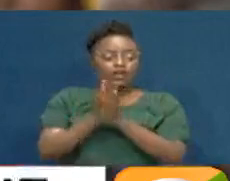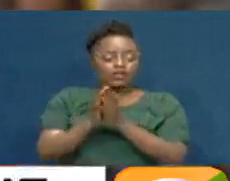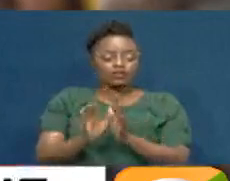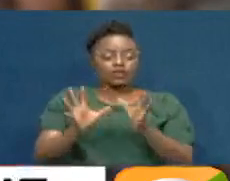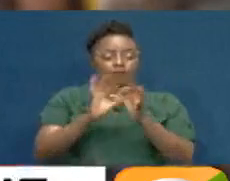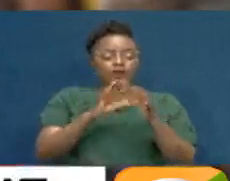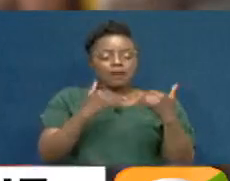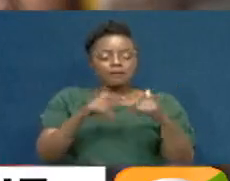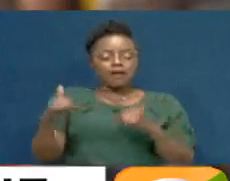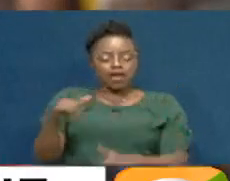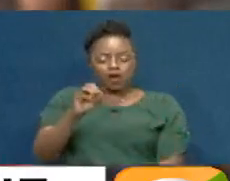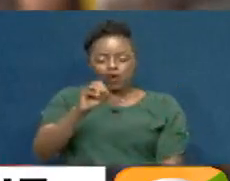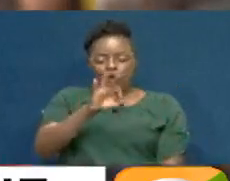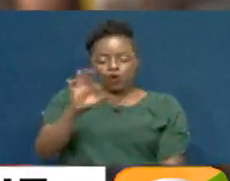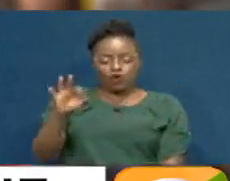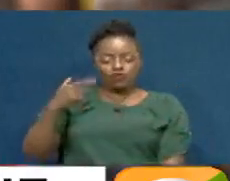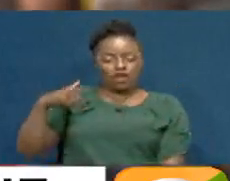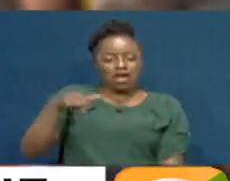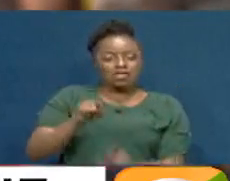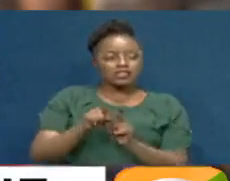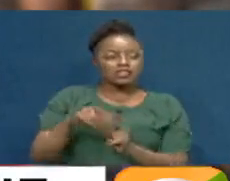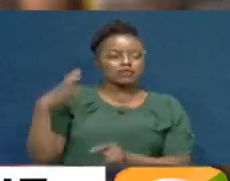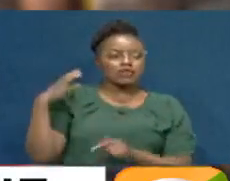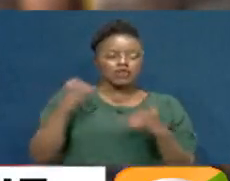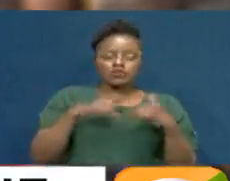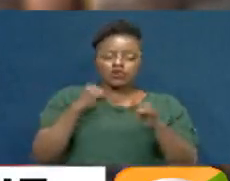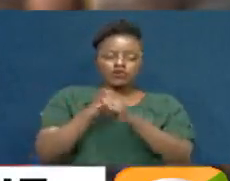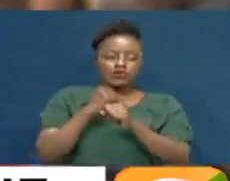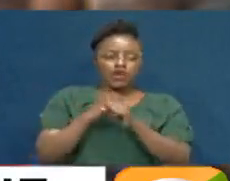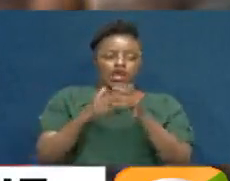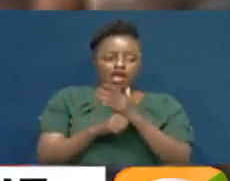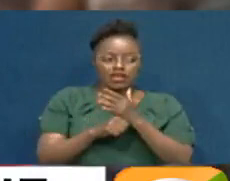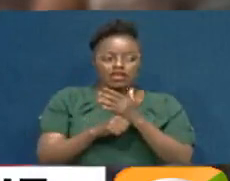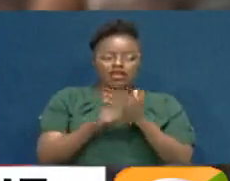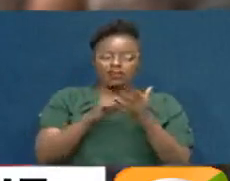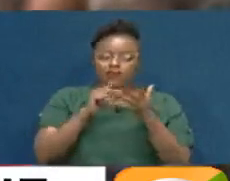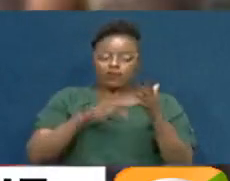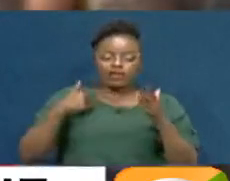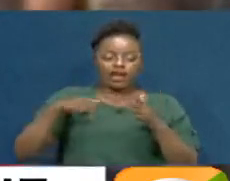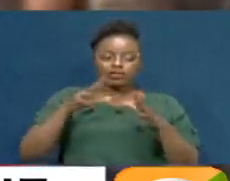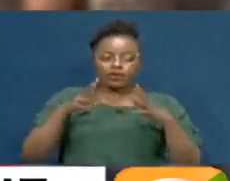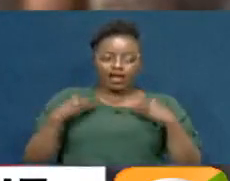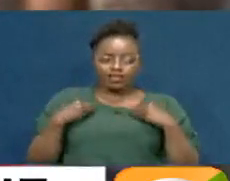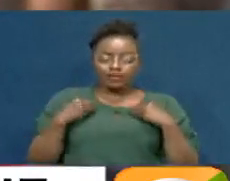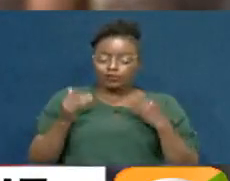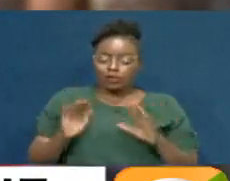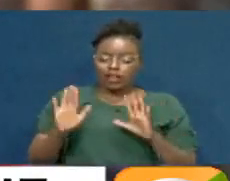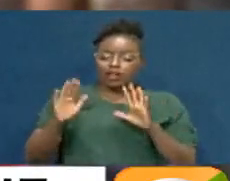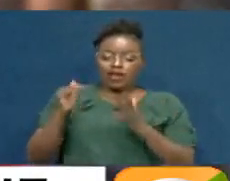playoffs. Na sisi kama champion tunangangana sana. Hakuna vile tutakubali